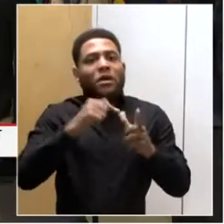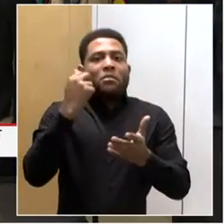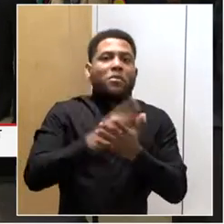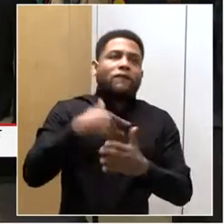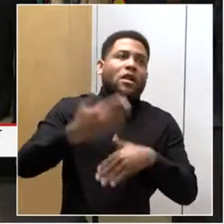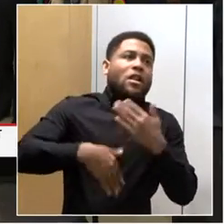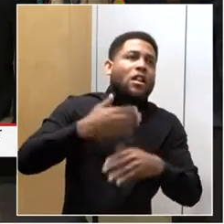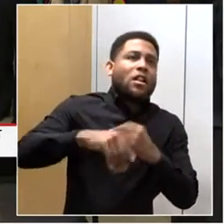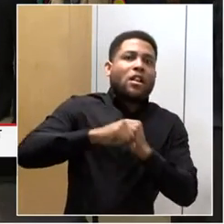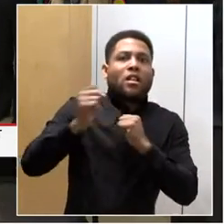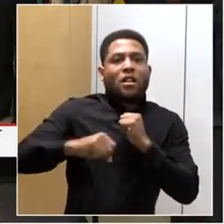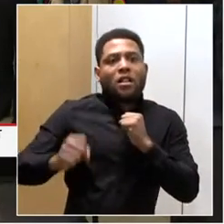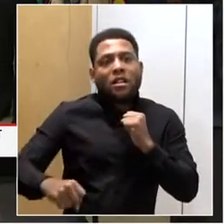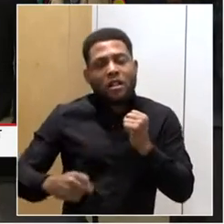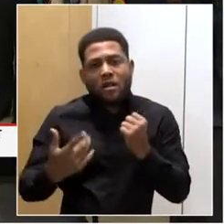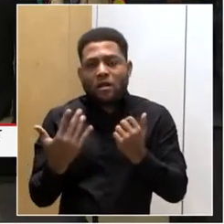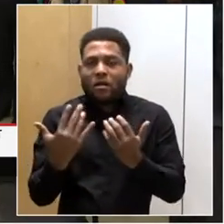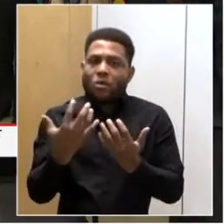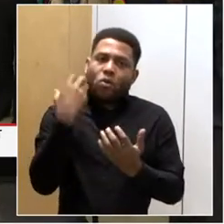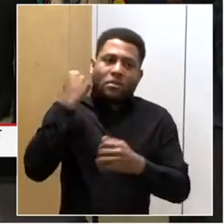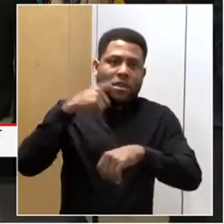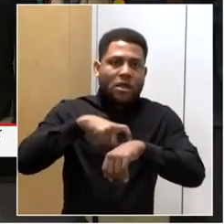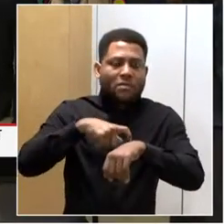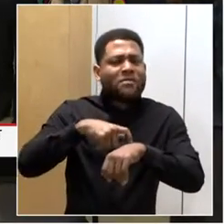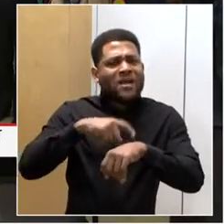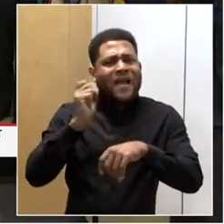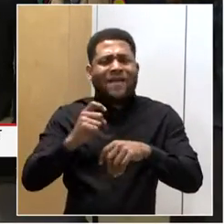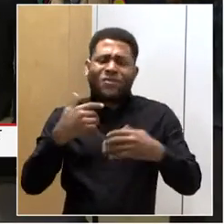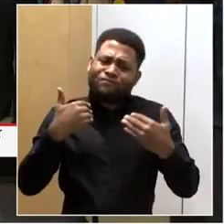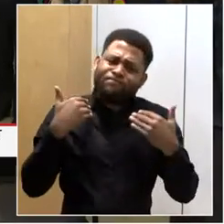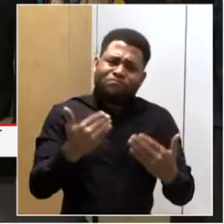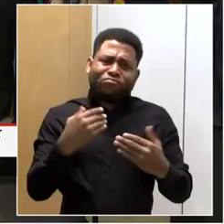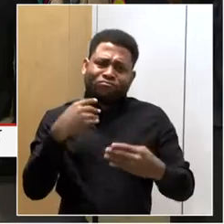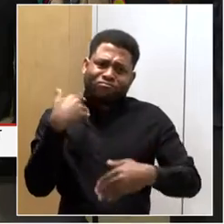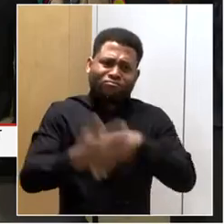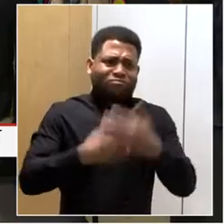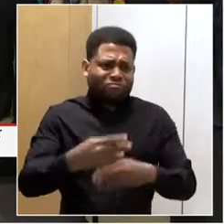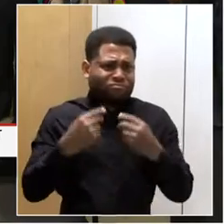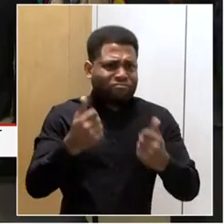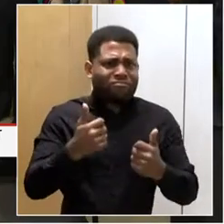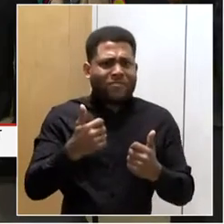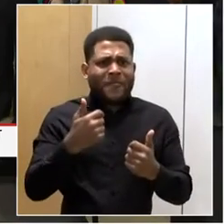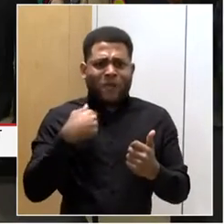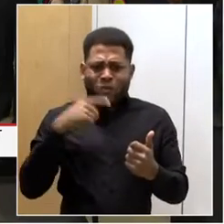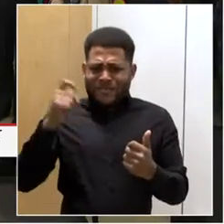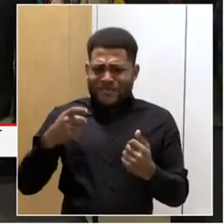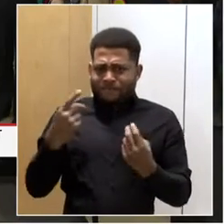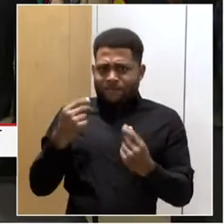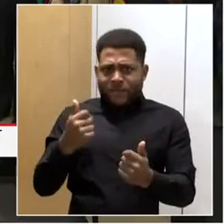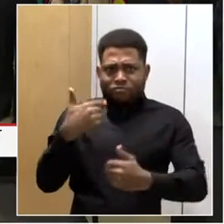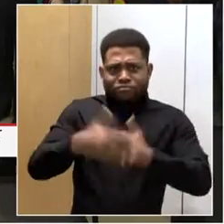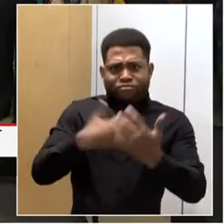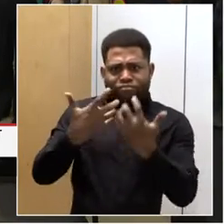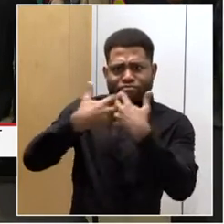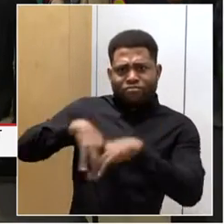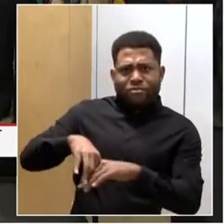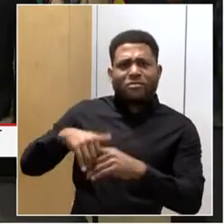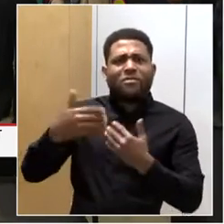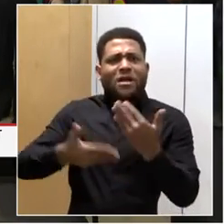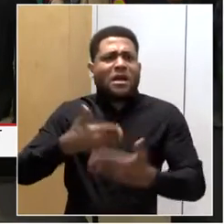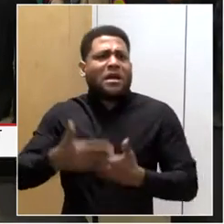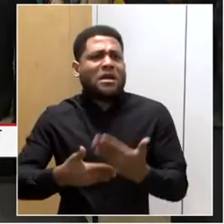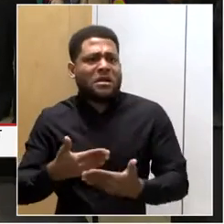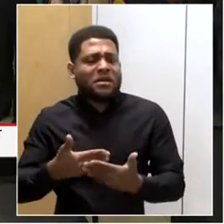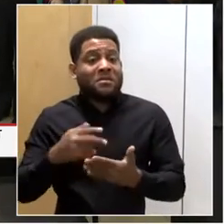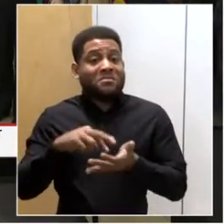means minimizing the friction that it takes to get there. With our new streamlined process, applicants can expect an accelerated timeline